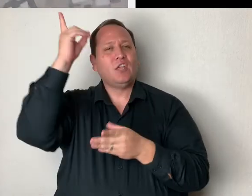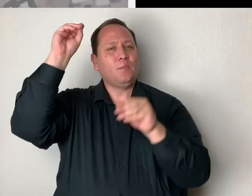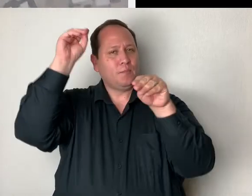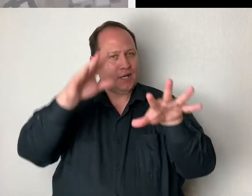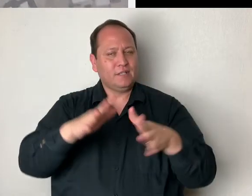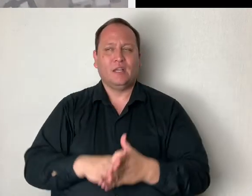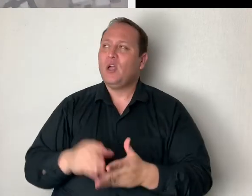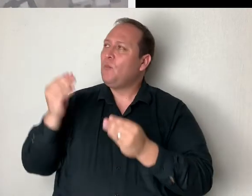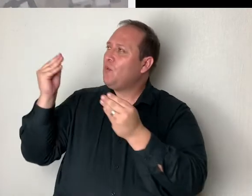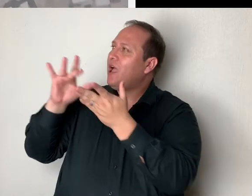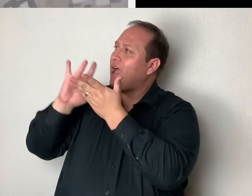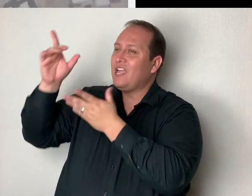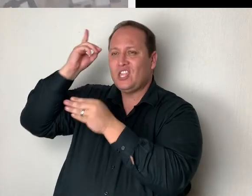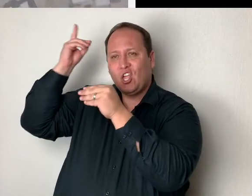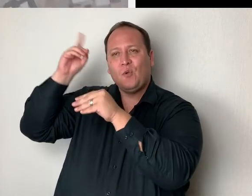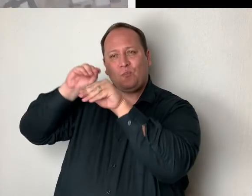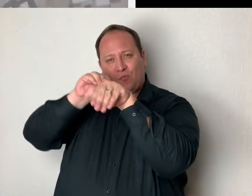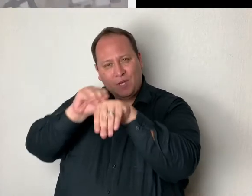los bendiga.